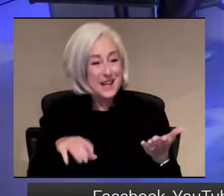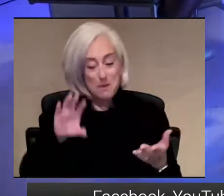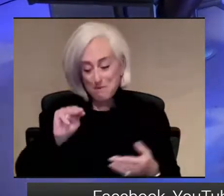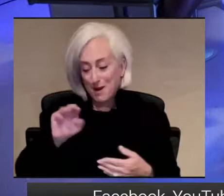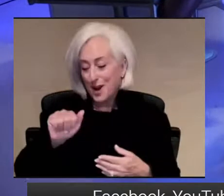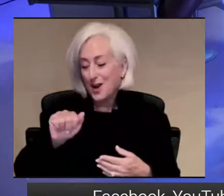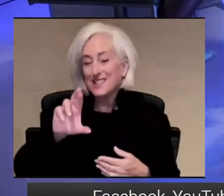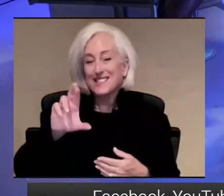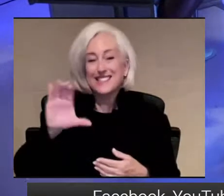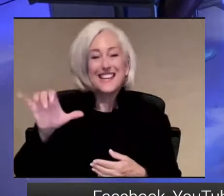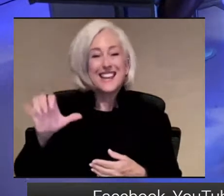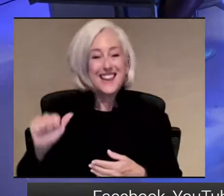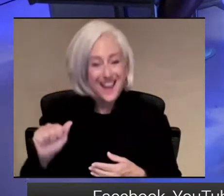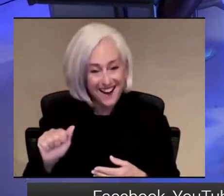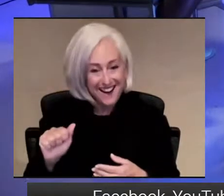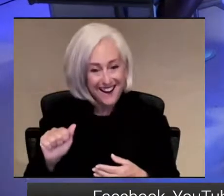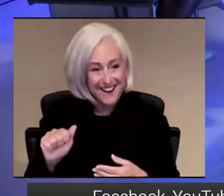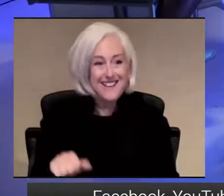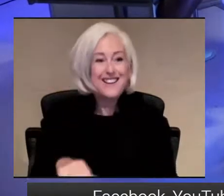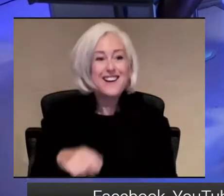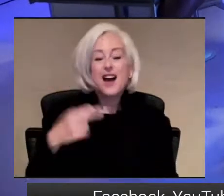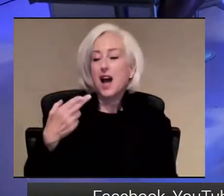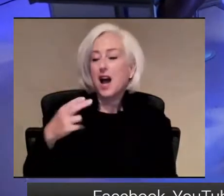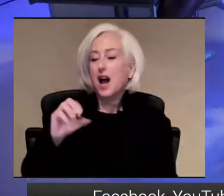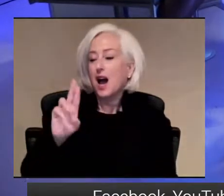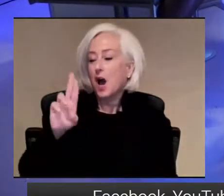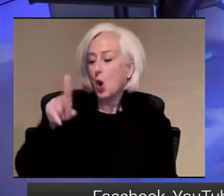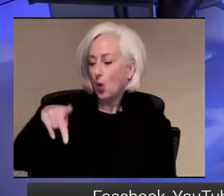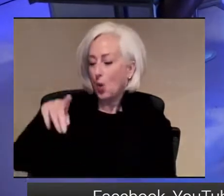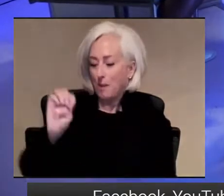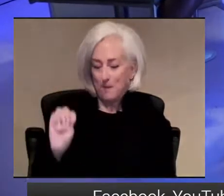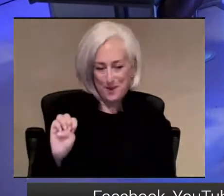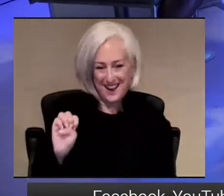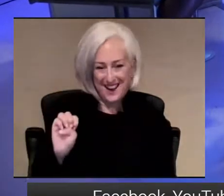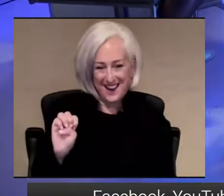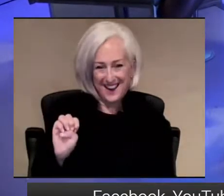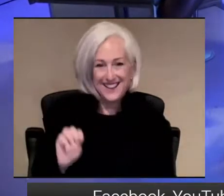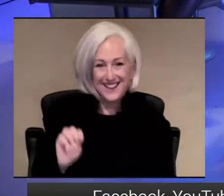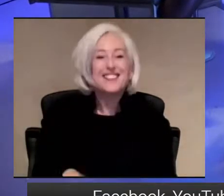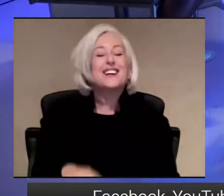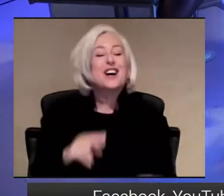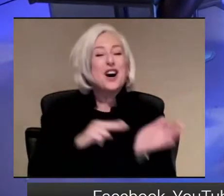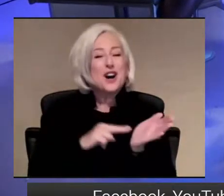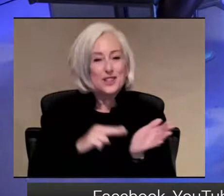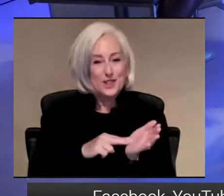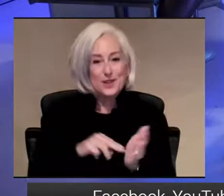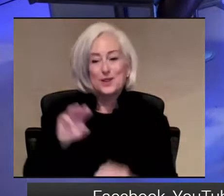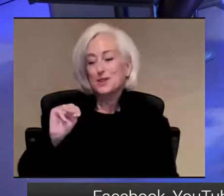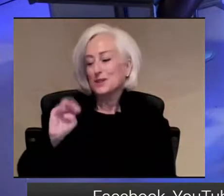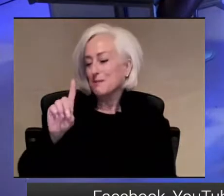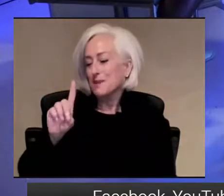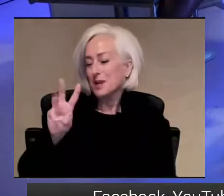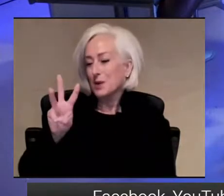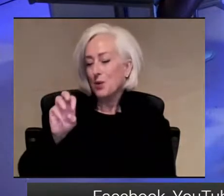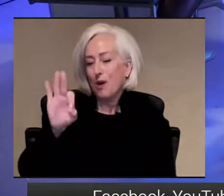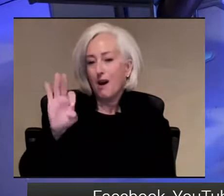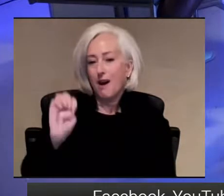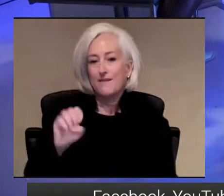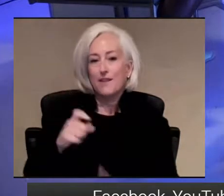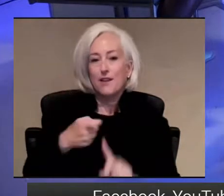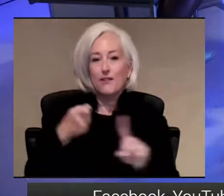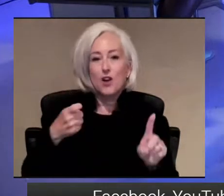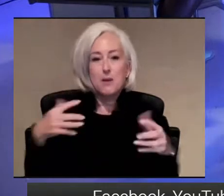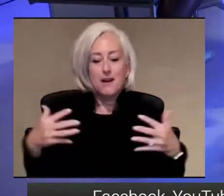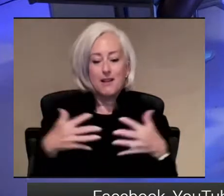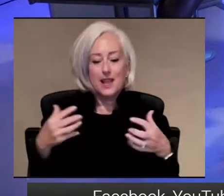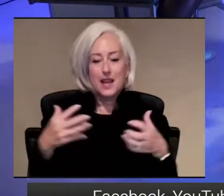that. And Houpe. Houpe. There you go. A nurse-midwife in labor and delivery, and Dr. Sharla Smith, founder of the Kansas